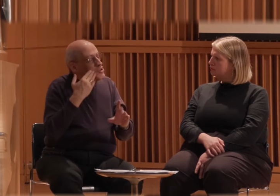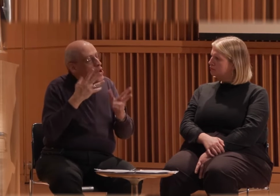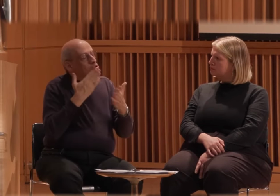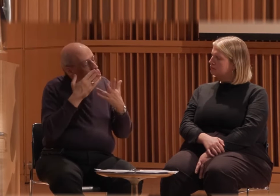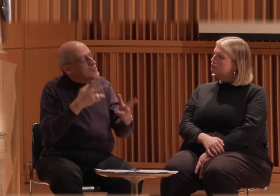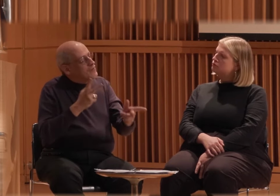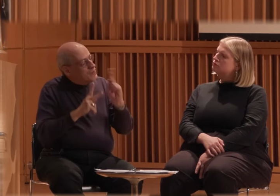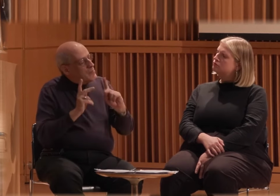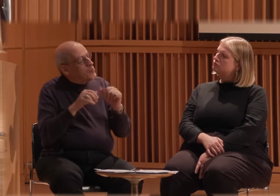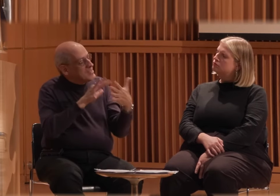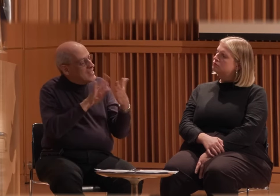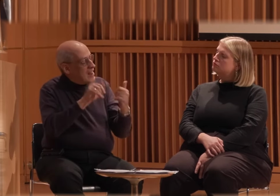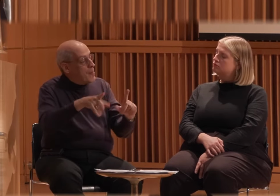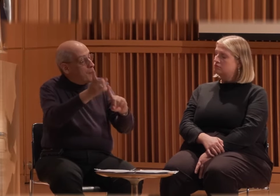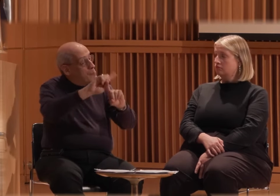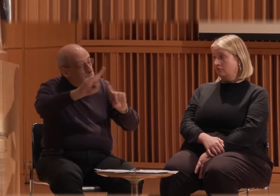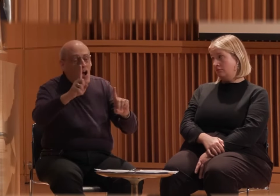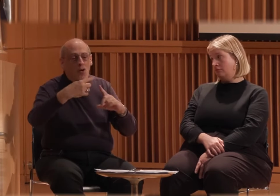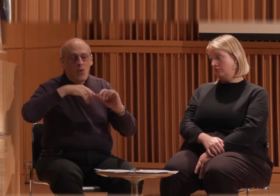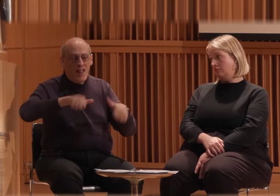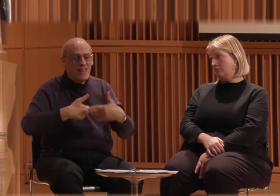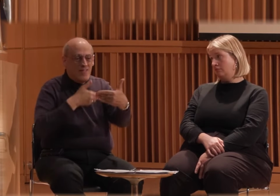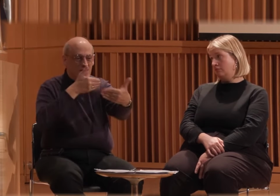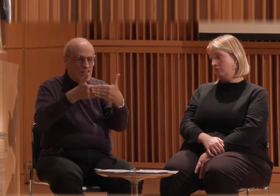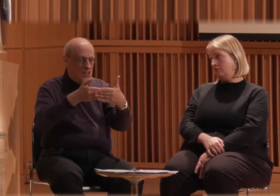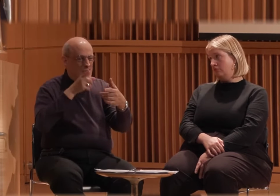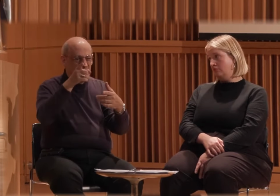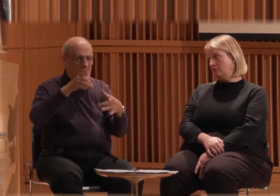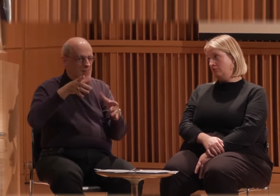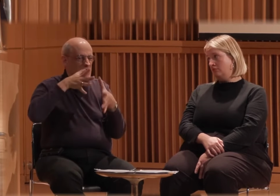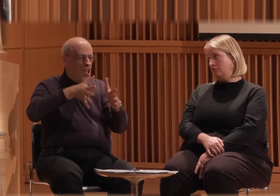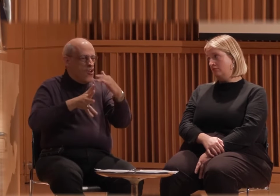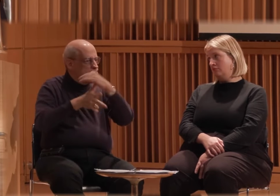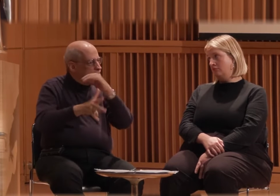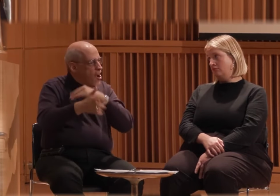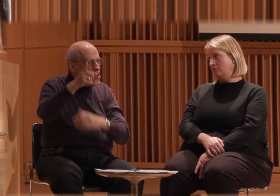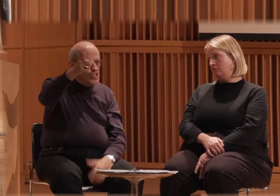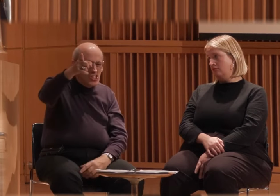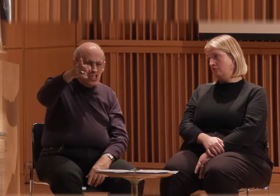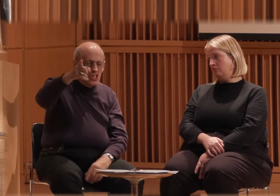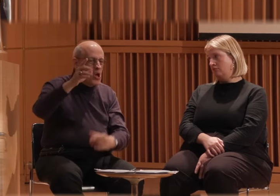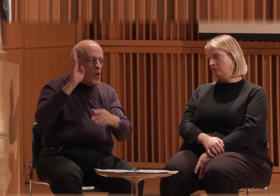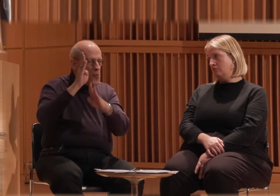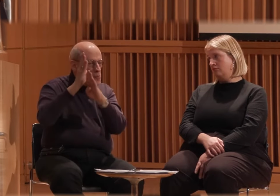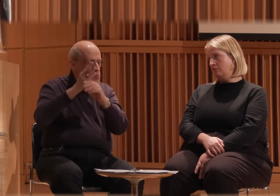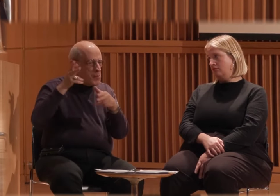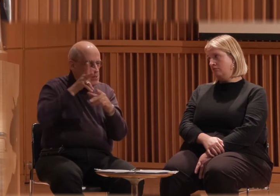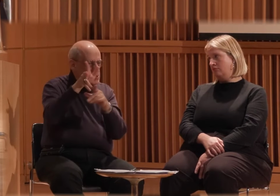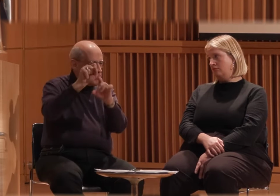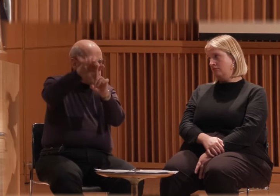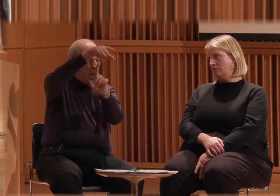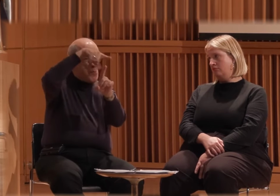studying them, but they were like, look, we live near this awful bus depot with these awful buses, with these terrible